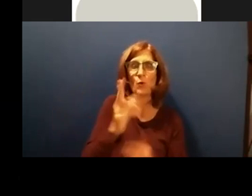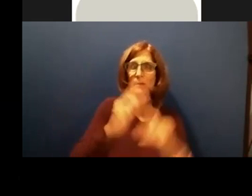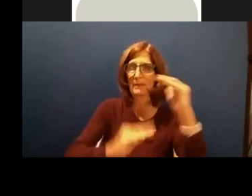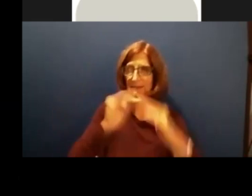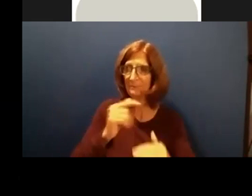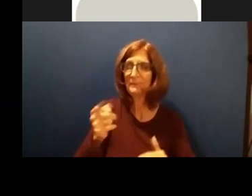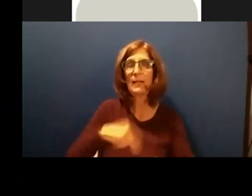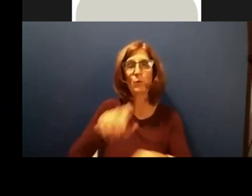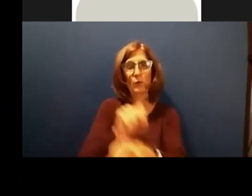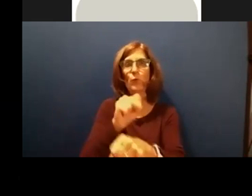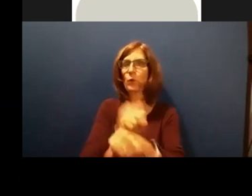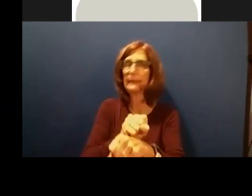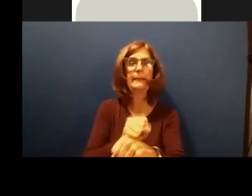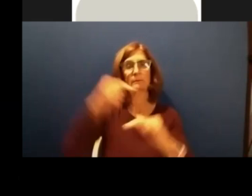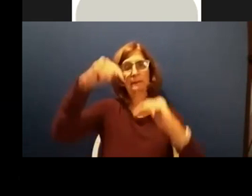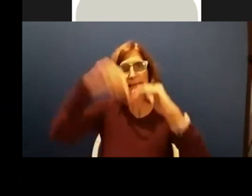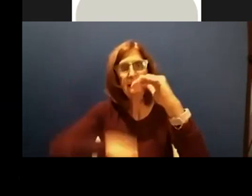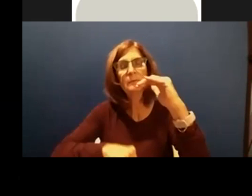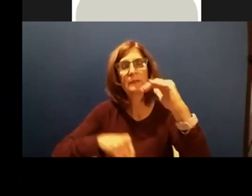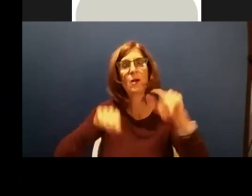project comprehensively